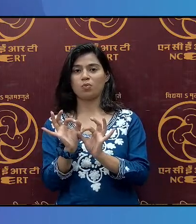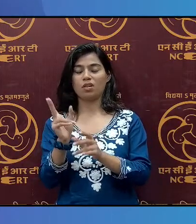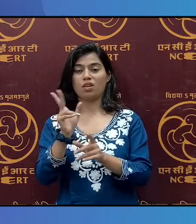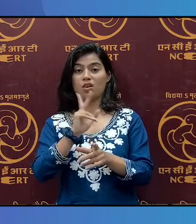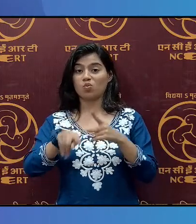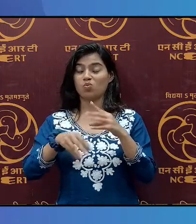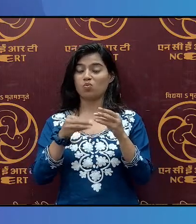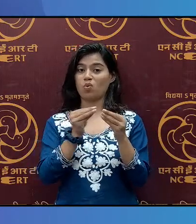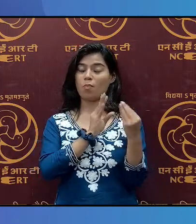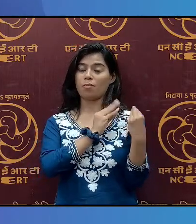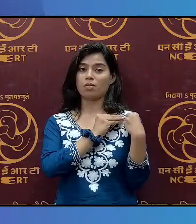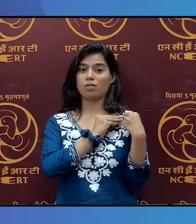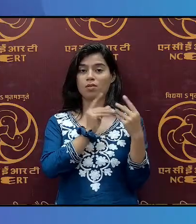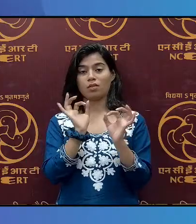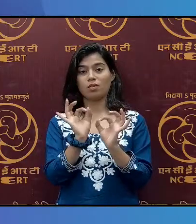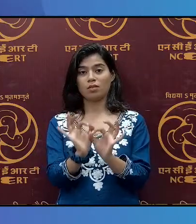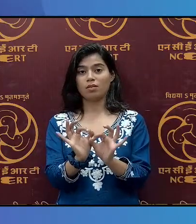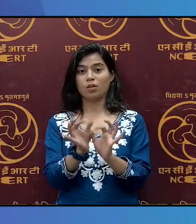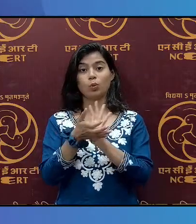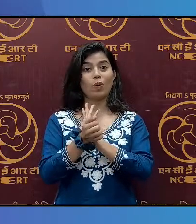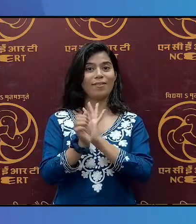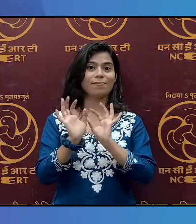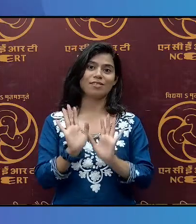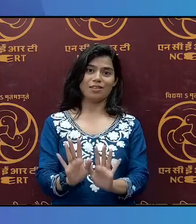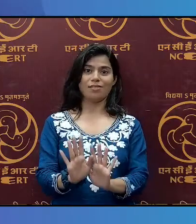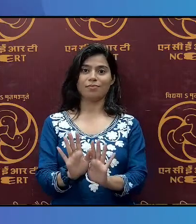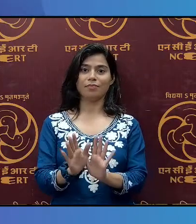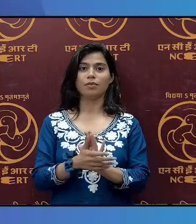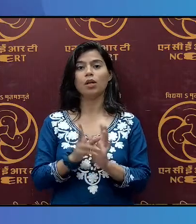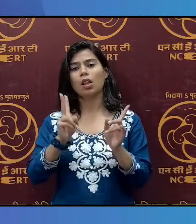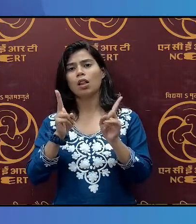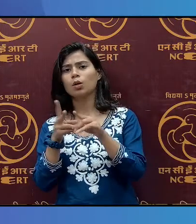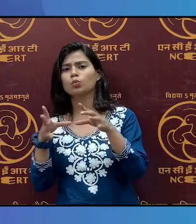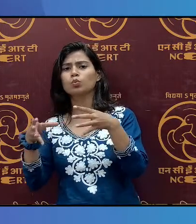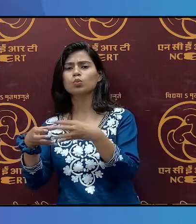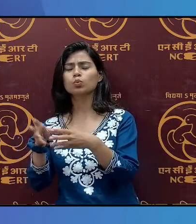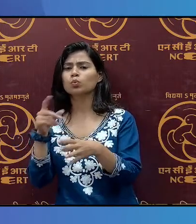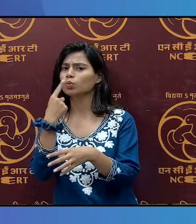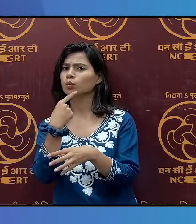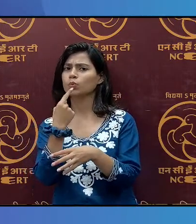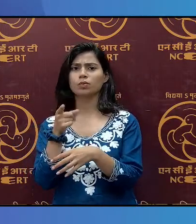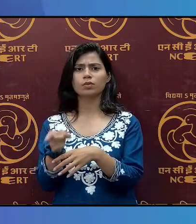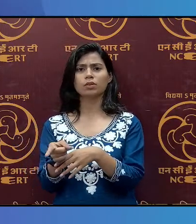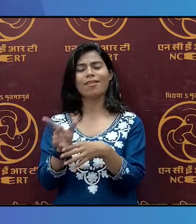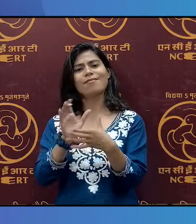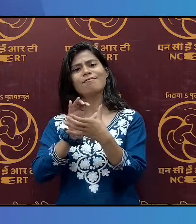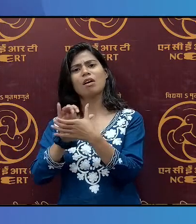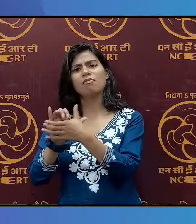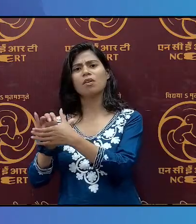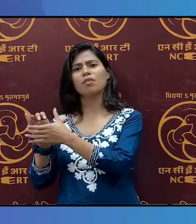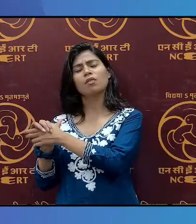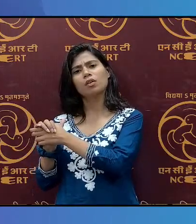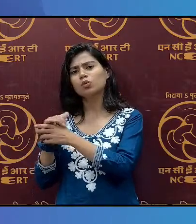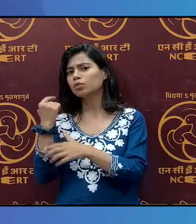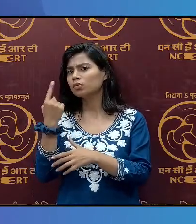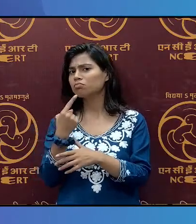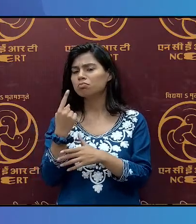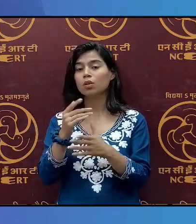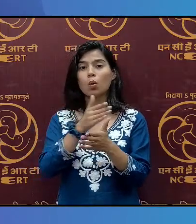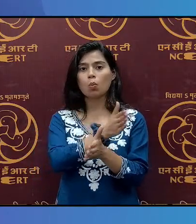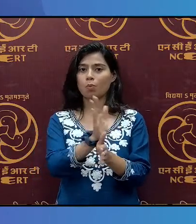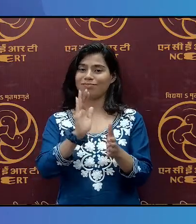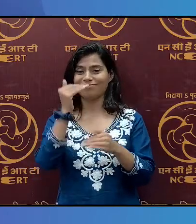you have such and such a talent. And the next group of people who can help them are friends. Friends, they